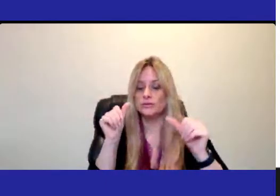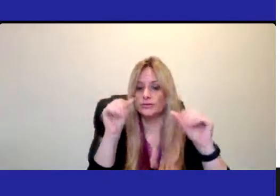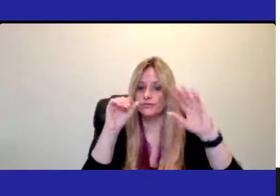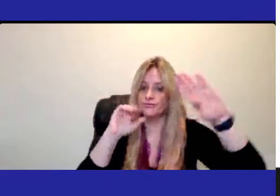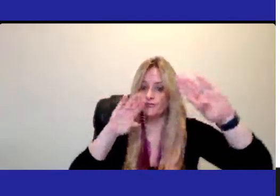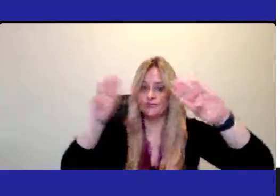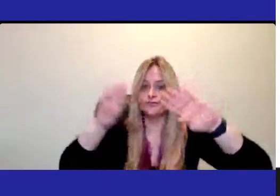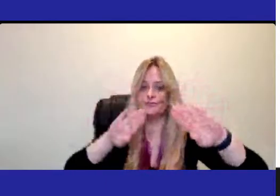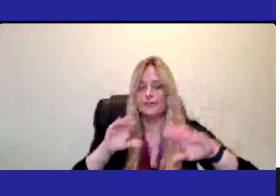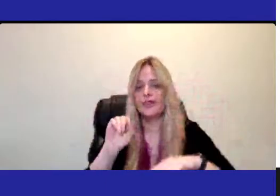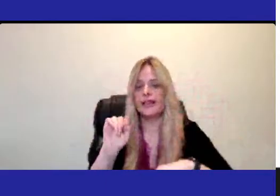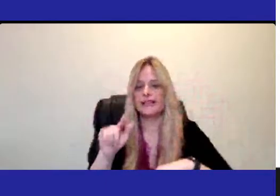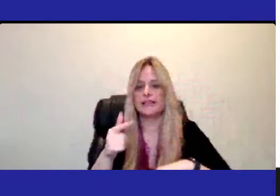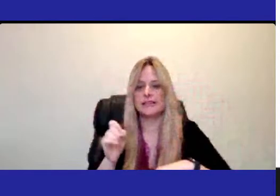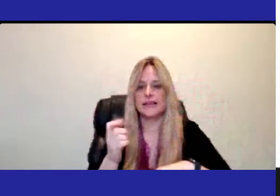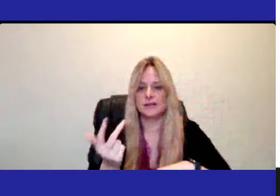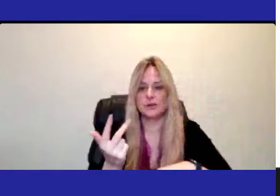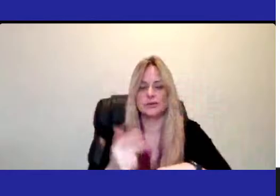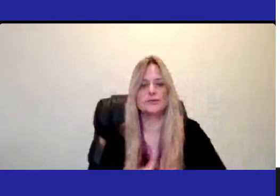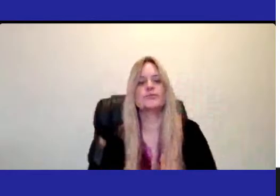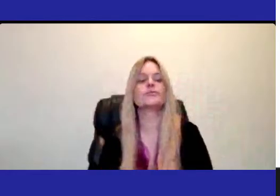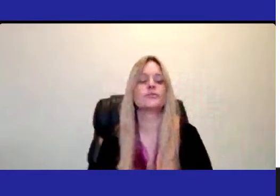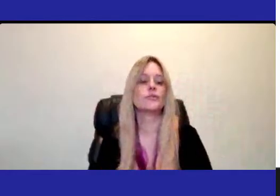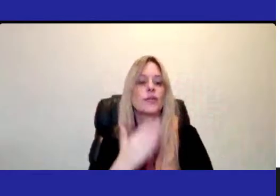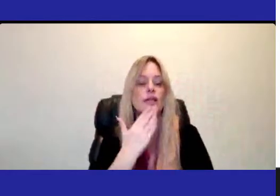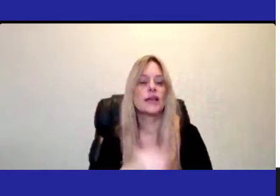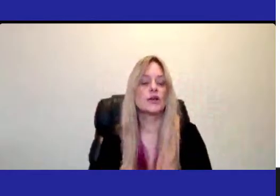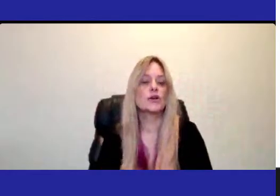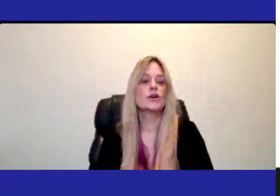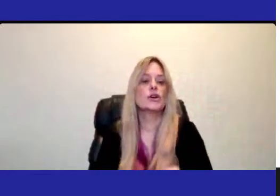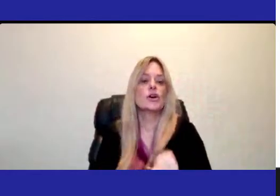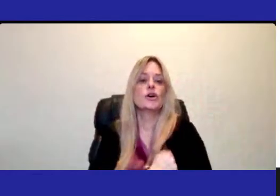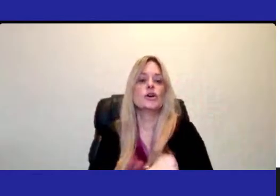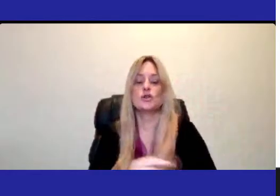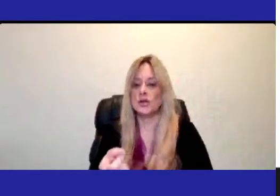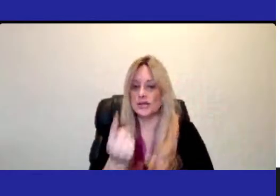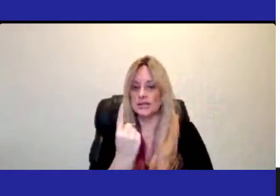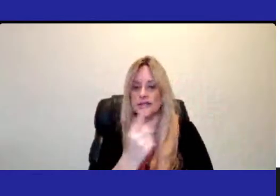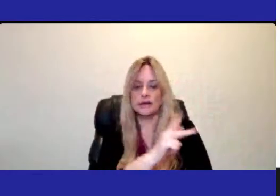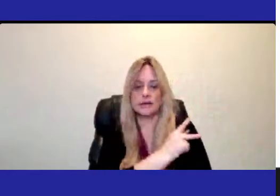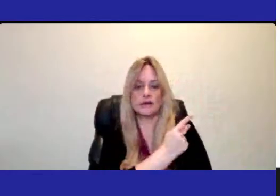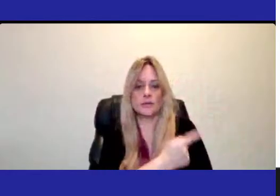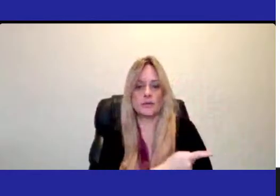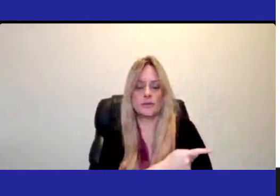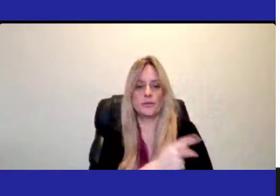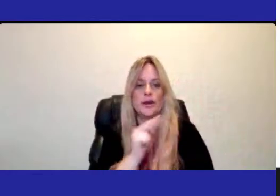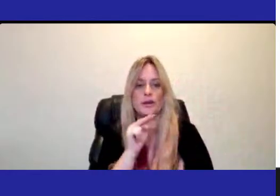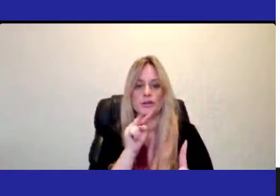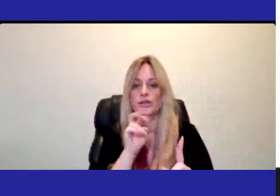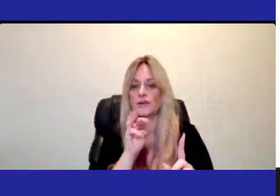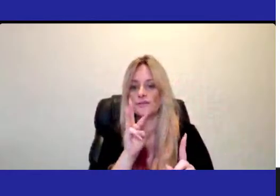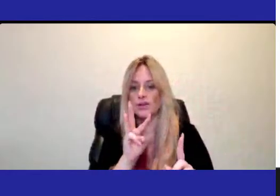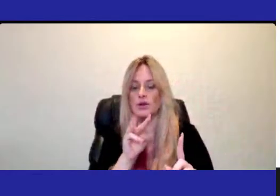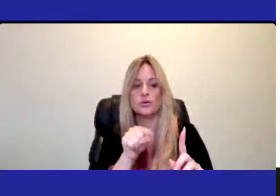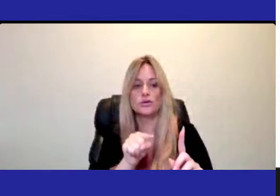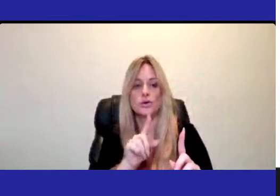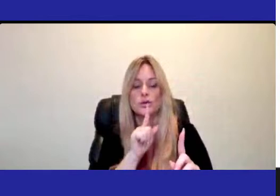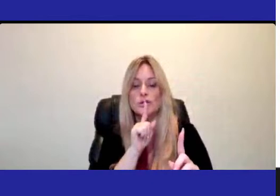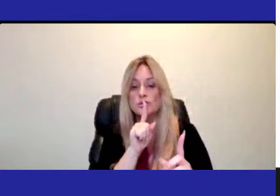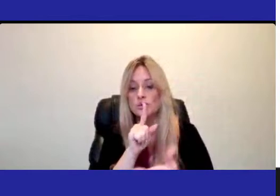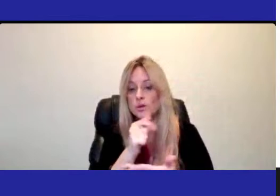you. And thank you. So this is the single patient view. So this is really helpful